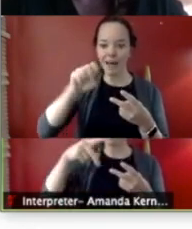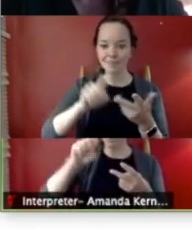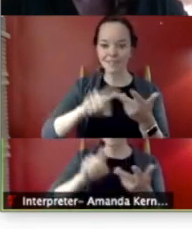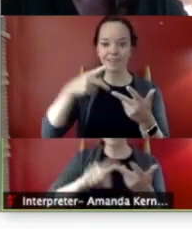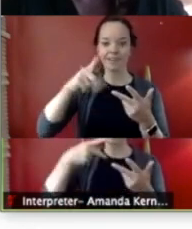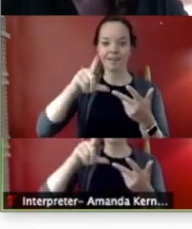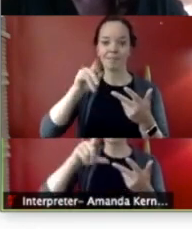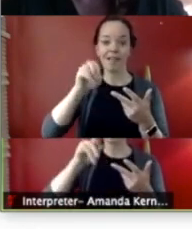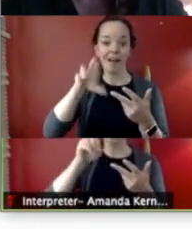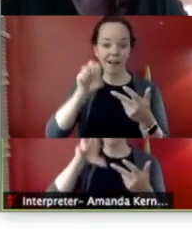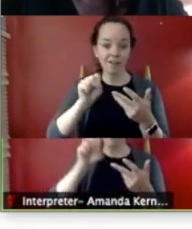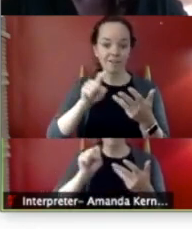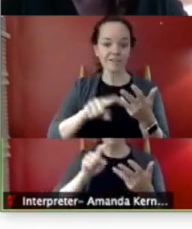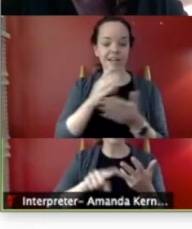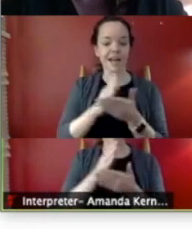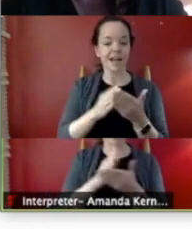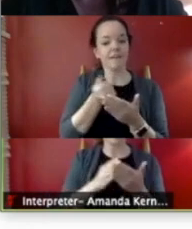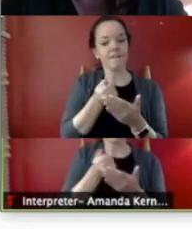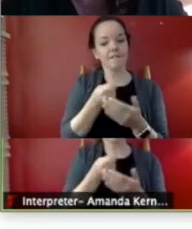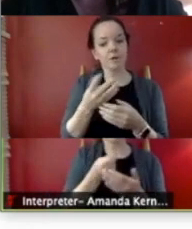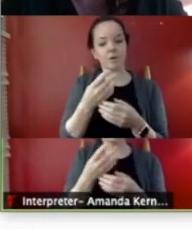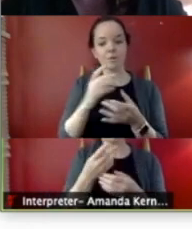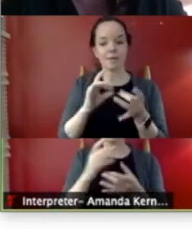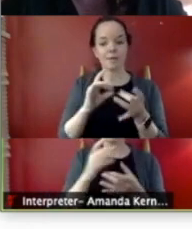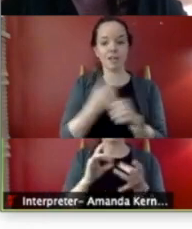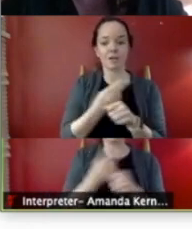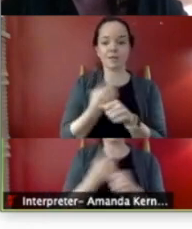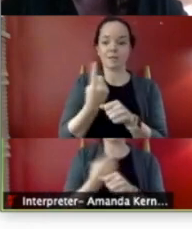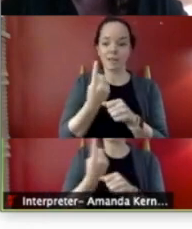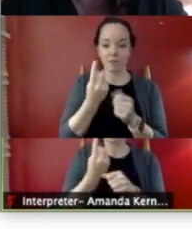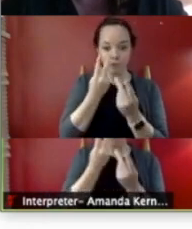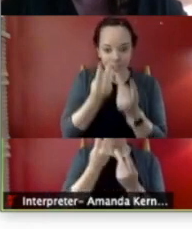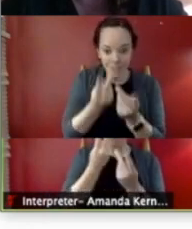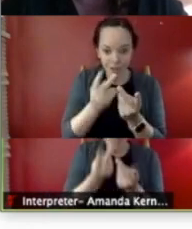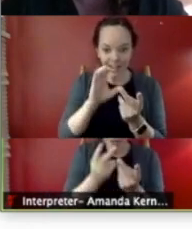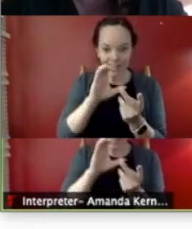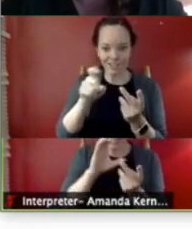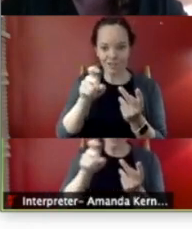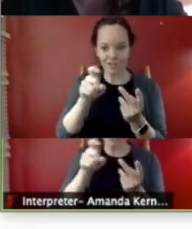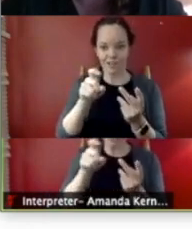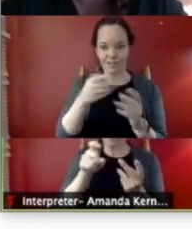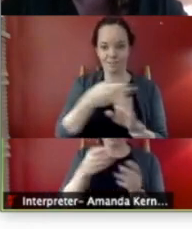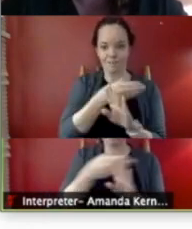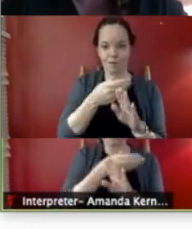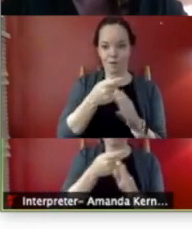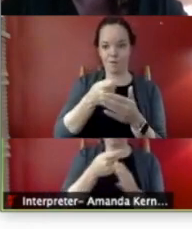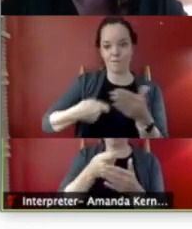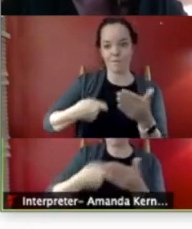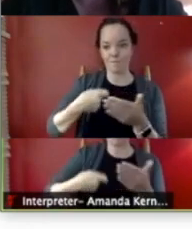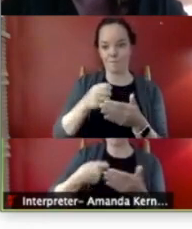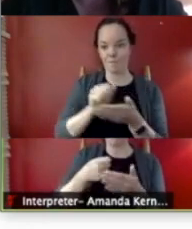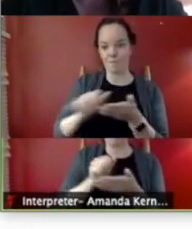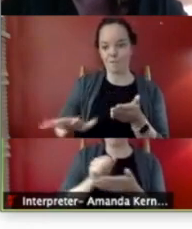an instrument to visualize the cervix prior to the removal, although this was pretty uncommon. Next slide.